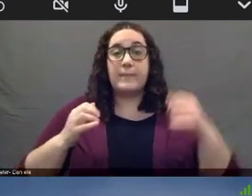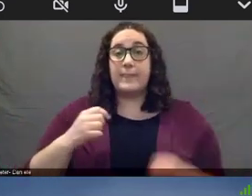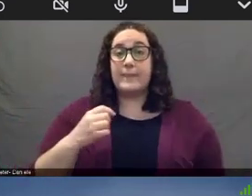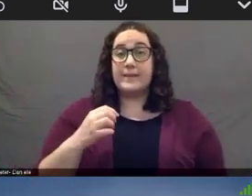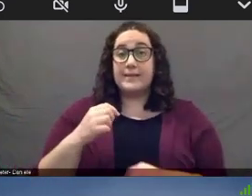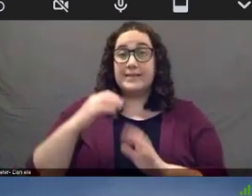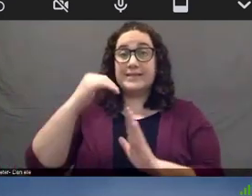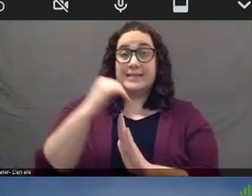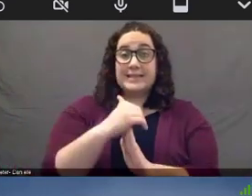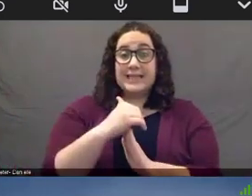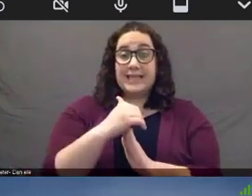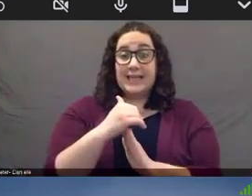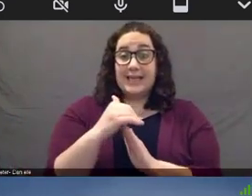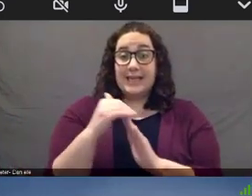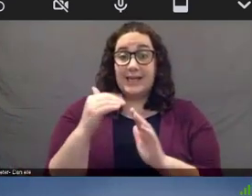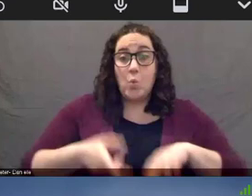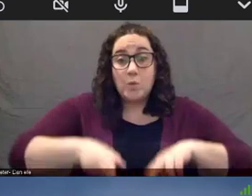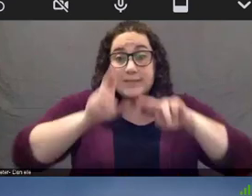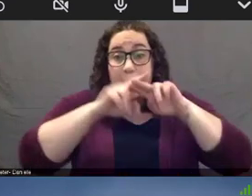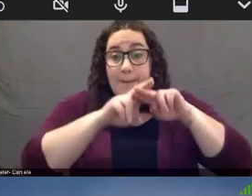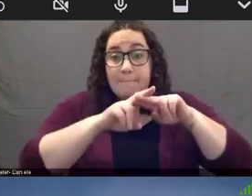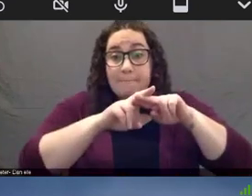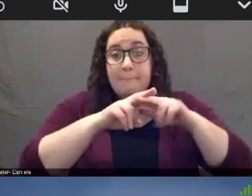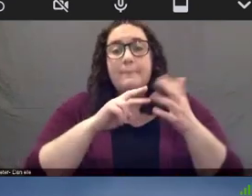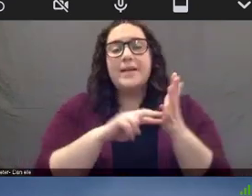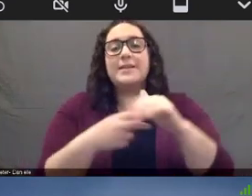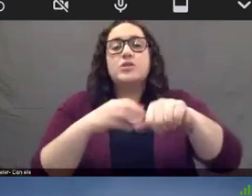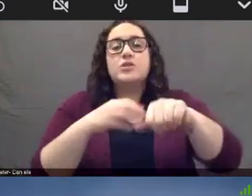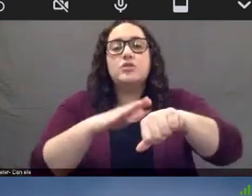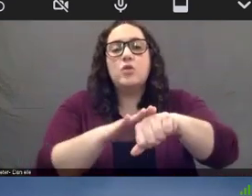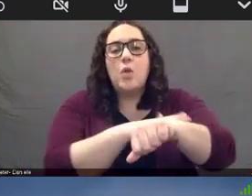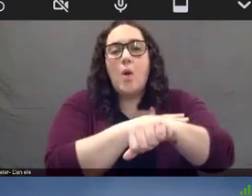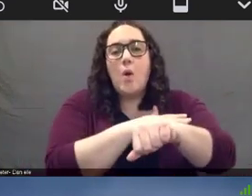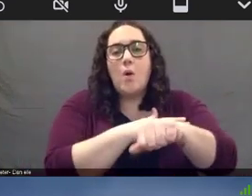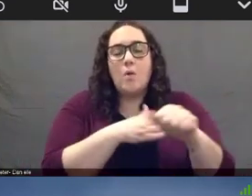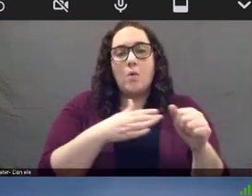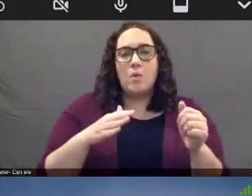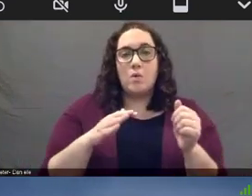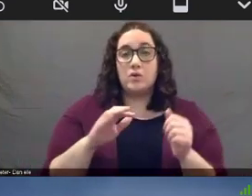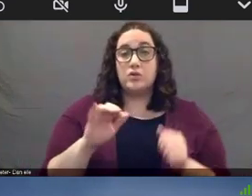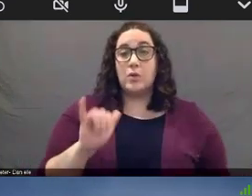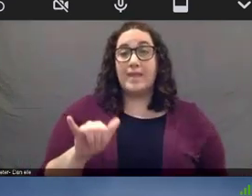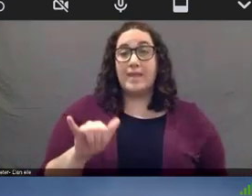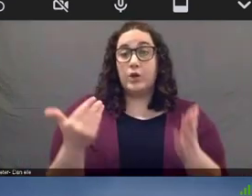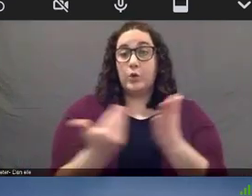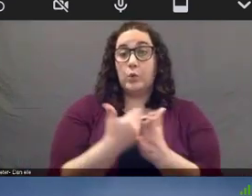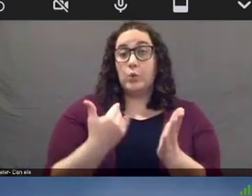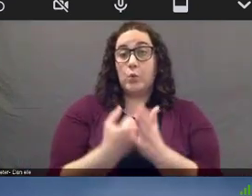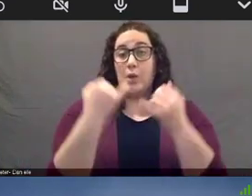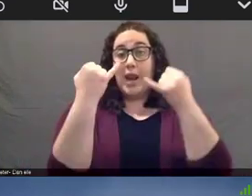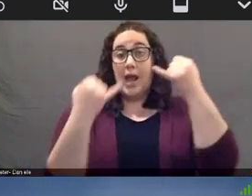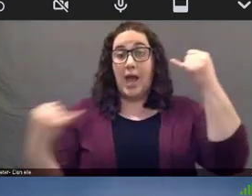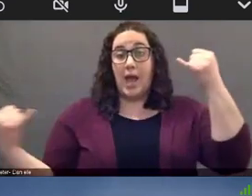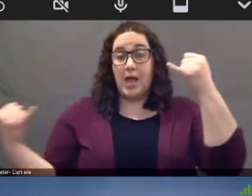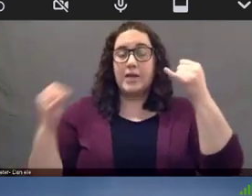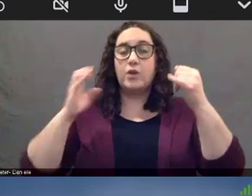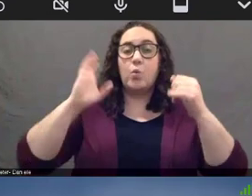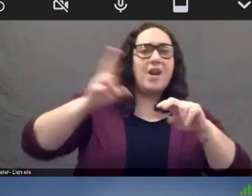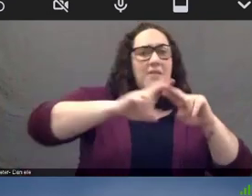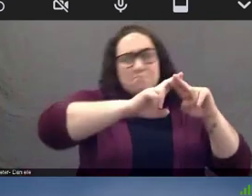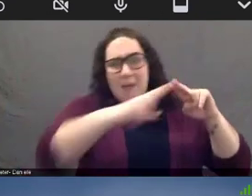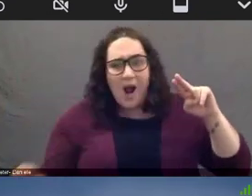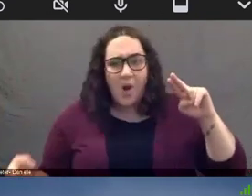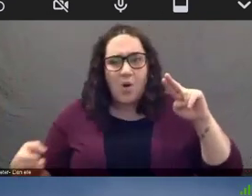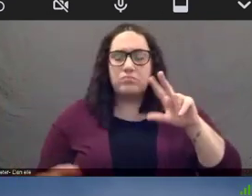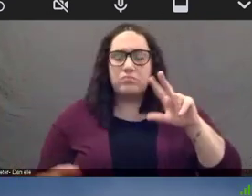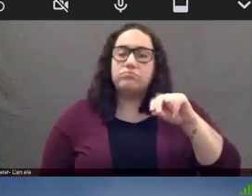more slowly, right? So then the way that my temperature would change with time would be, you know, the slope of this